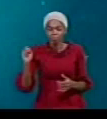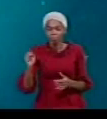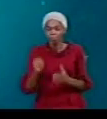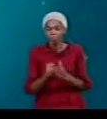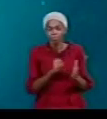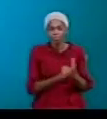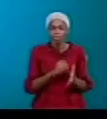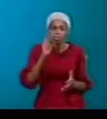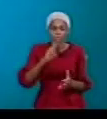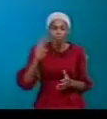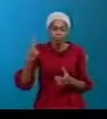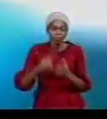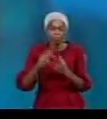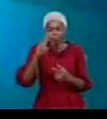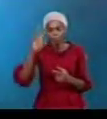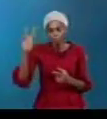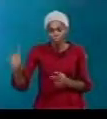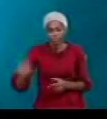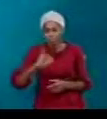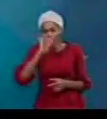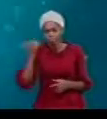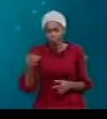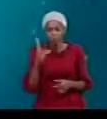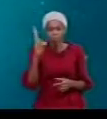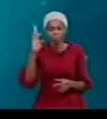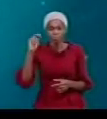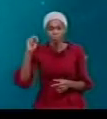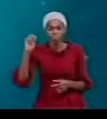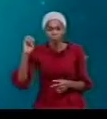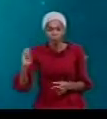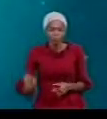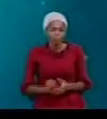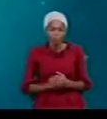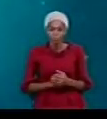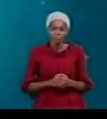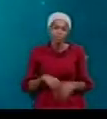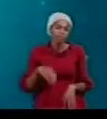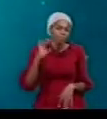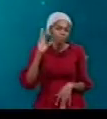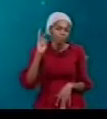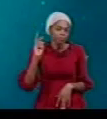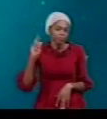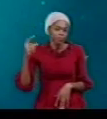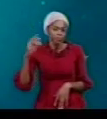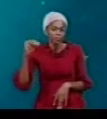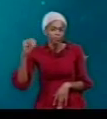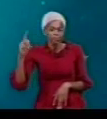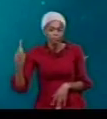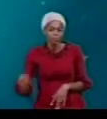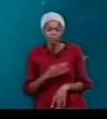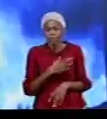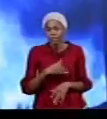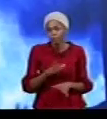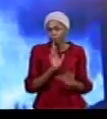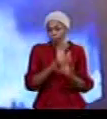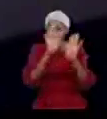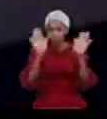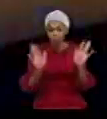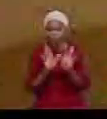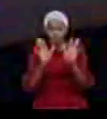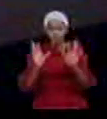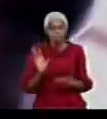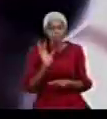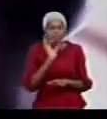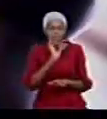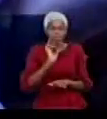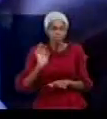June, 2023, 1600 hours GMT daily. Sunday service at 0700 hours GMT. And that's not